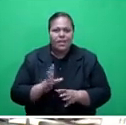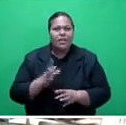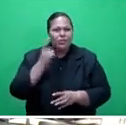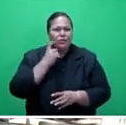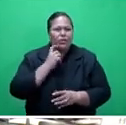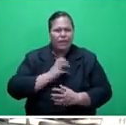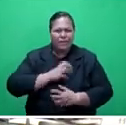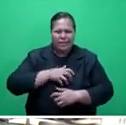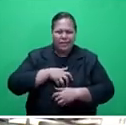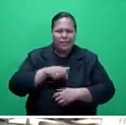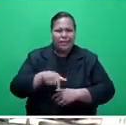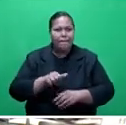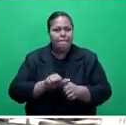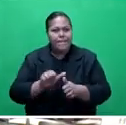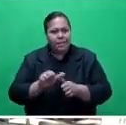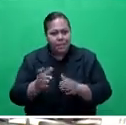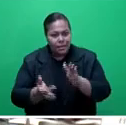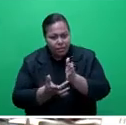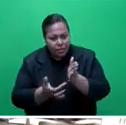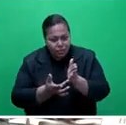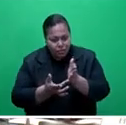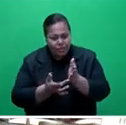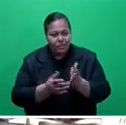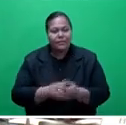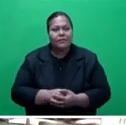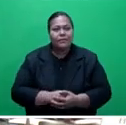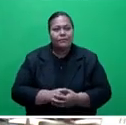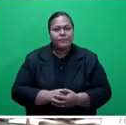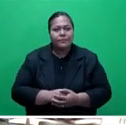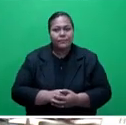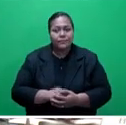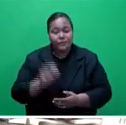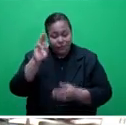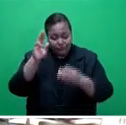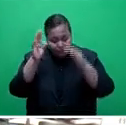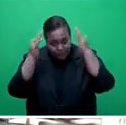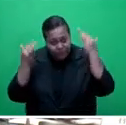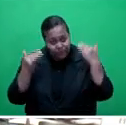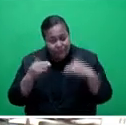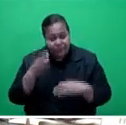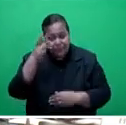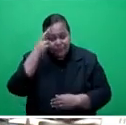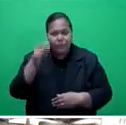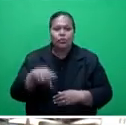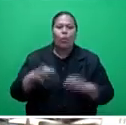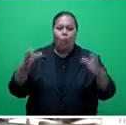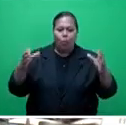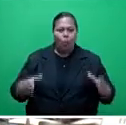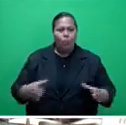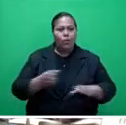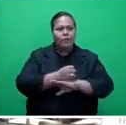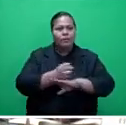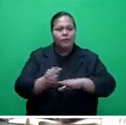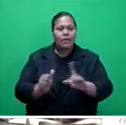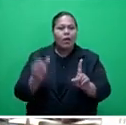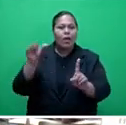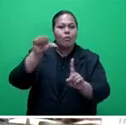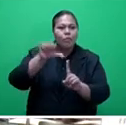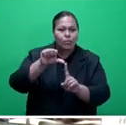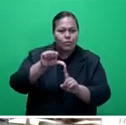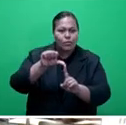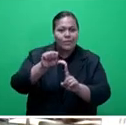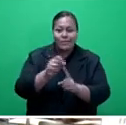and e-commerce. Mr. Speaker, sir, this is a whole-of-government approach, and each